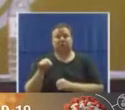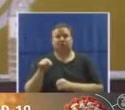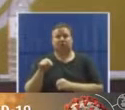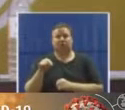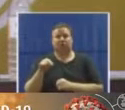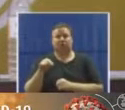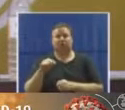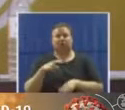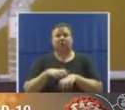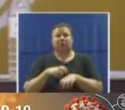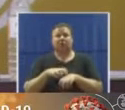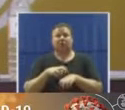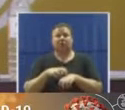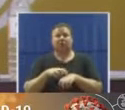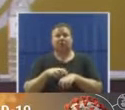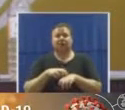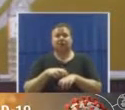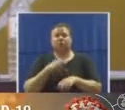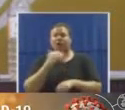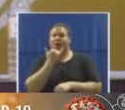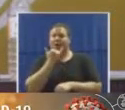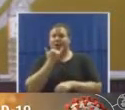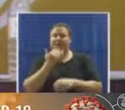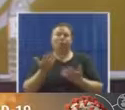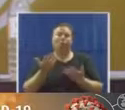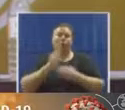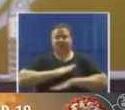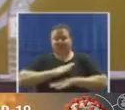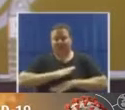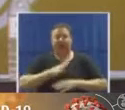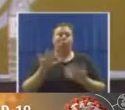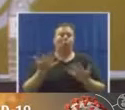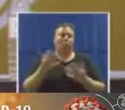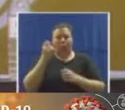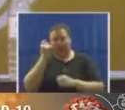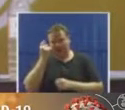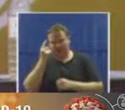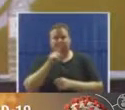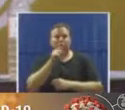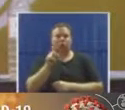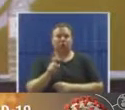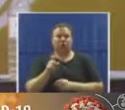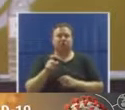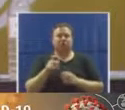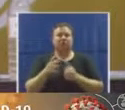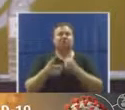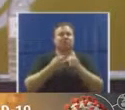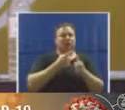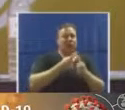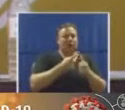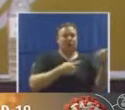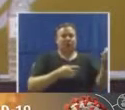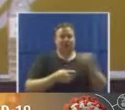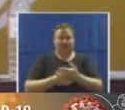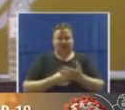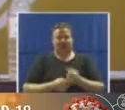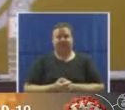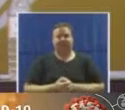to be happy or satisfied or understand the questions, the answer from which the minister comes